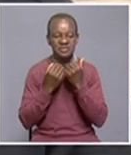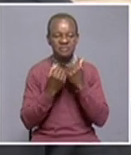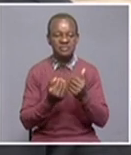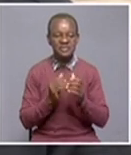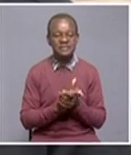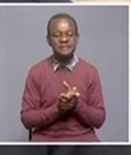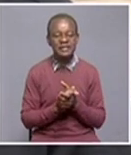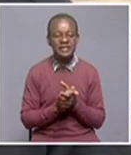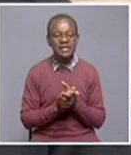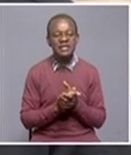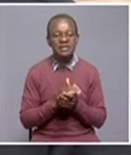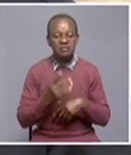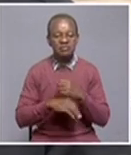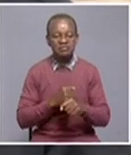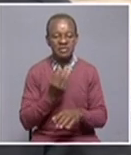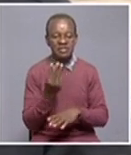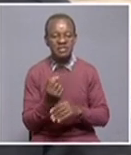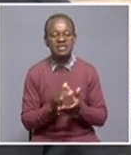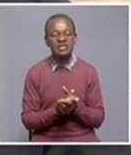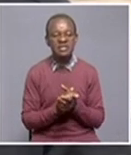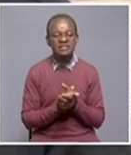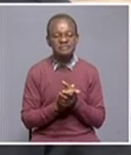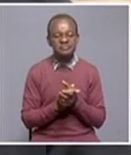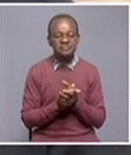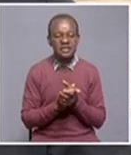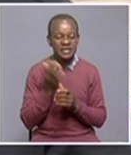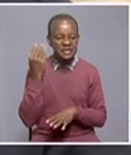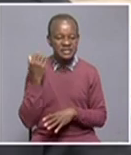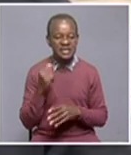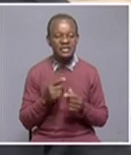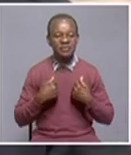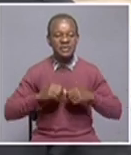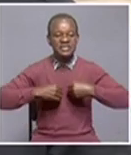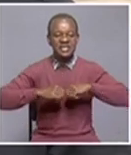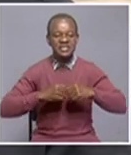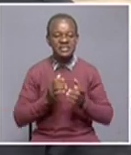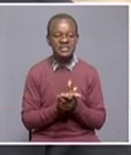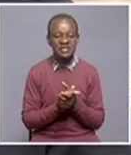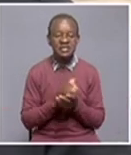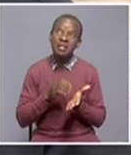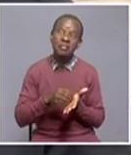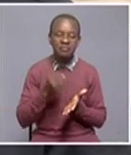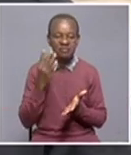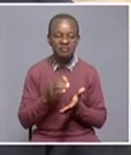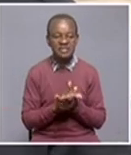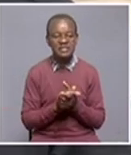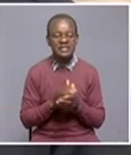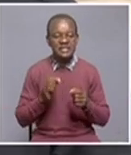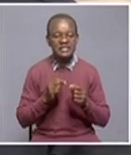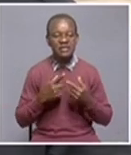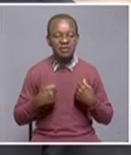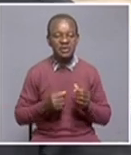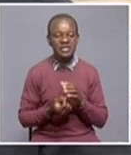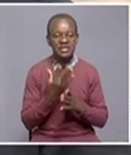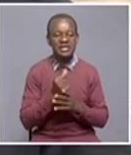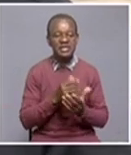some challenges pertaining to COVID. And the key word here is just networking, right? Creating those networks,